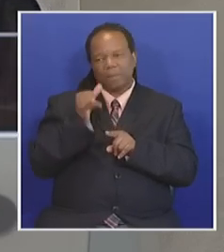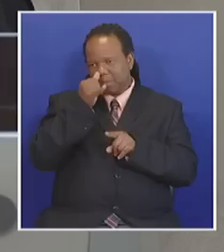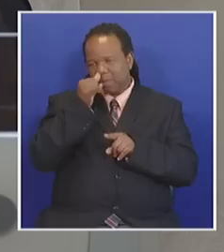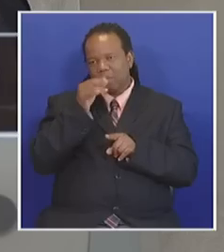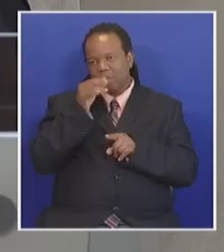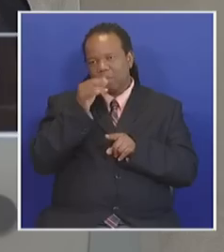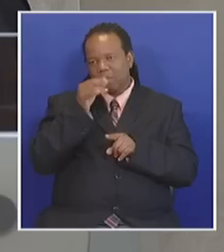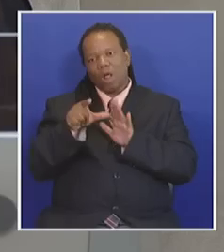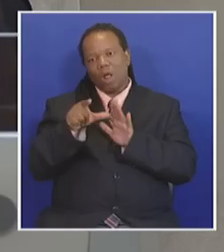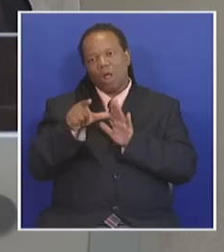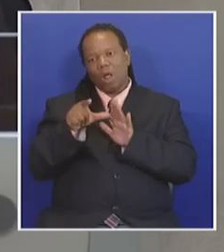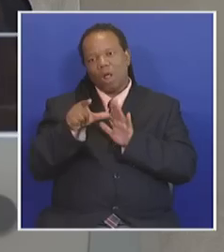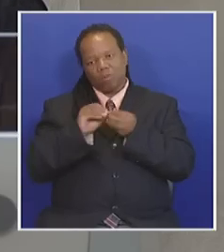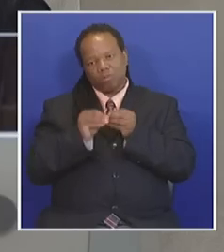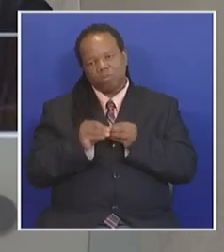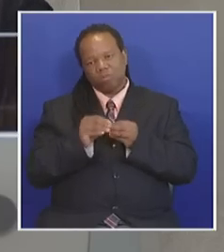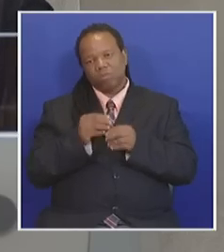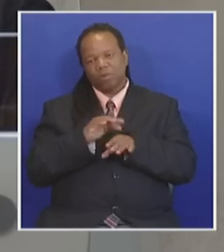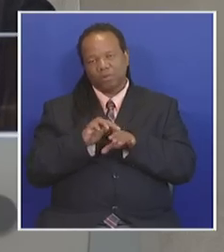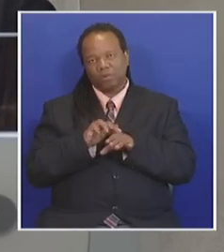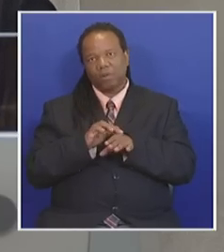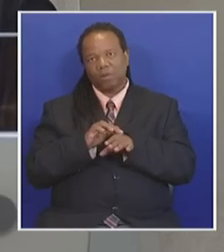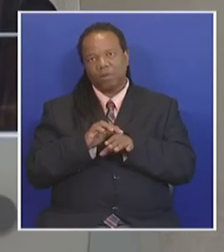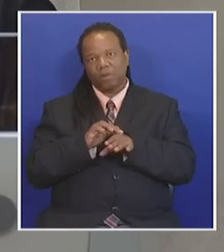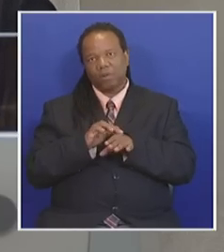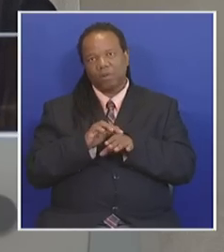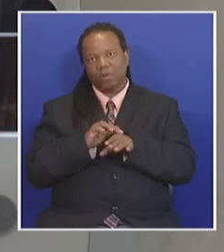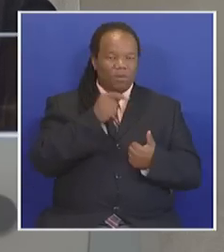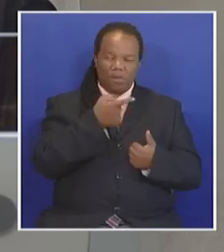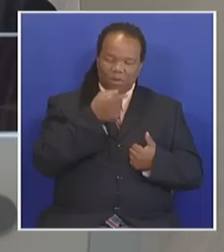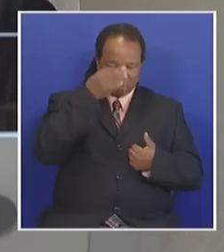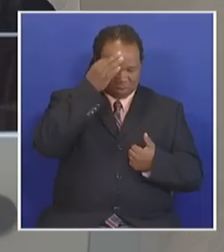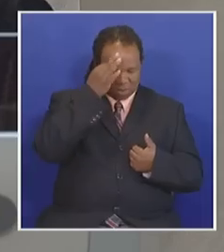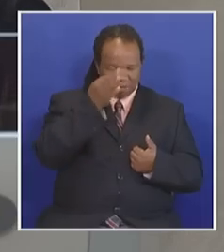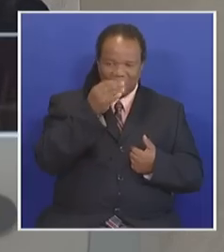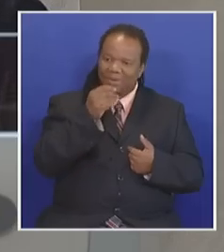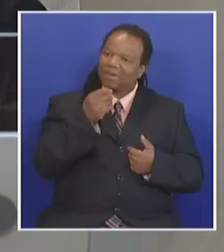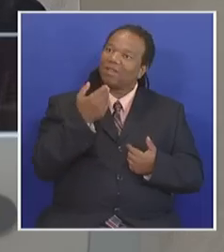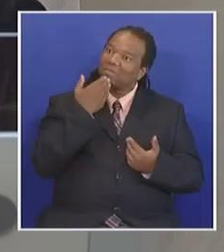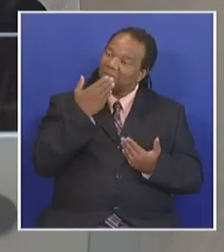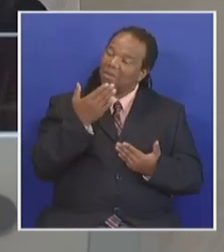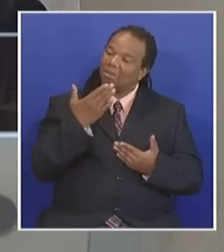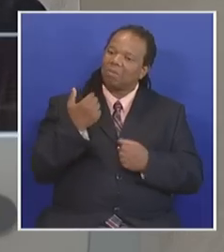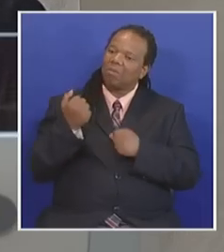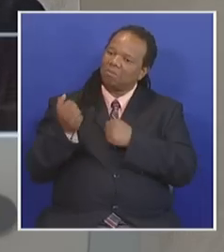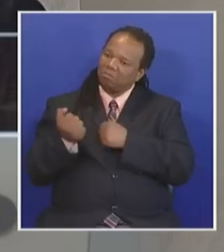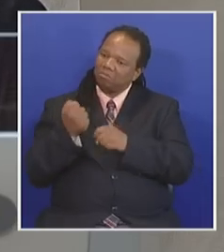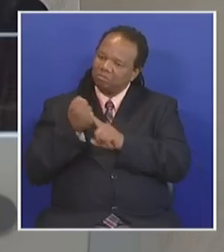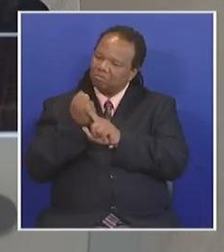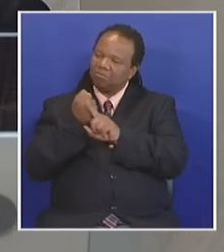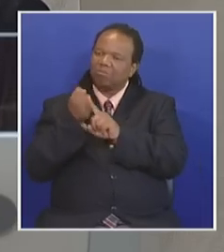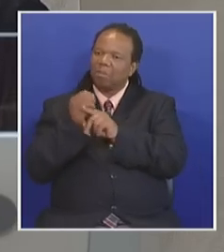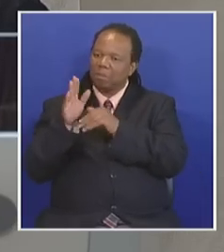as such. The Free State Provincial Government's initiatives to promote social cohesion have been evident from our provincial